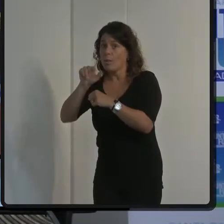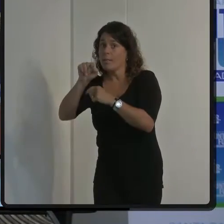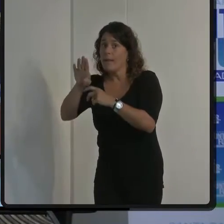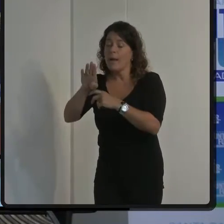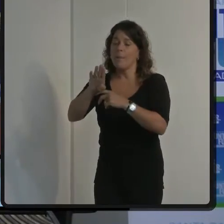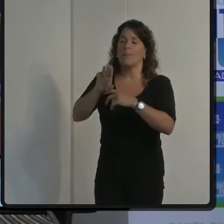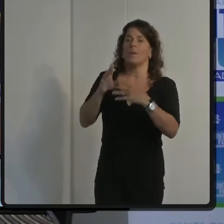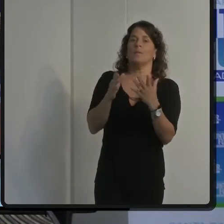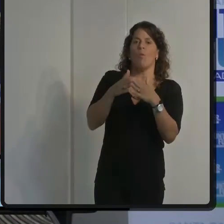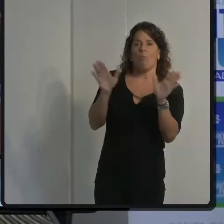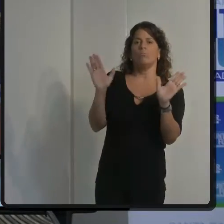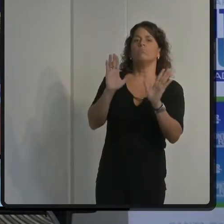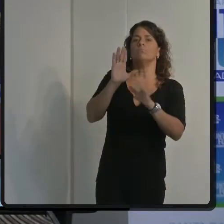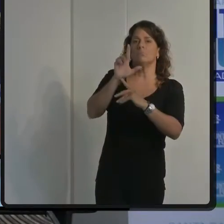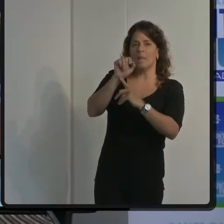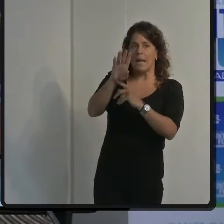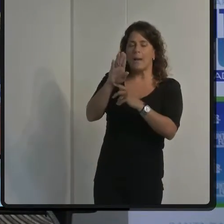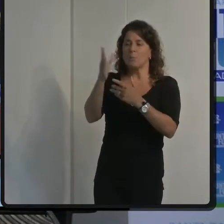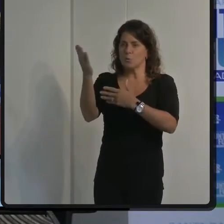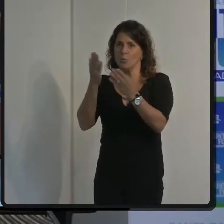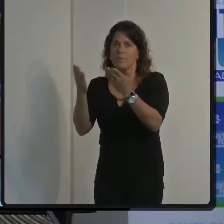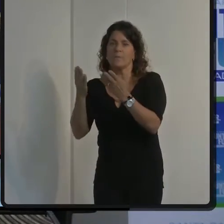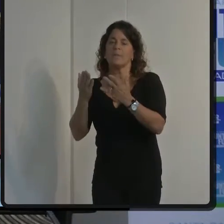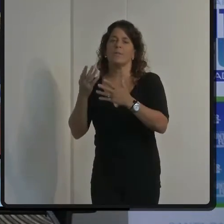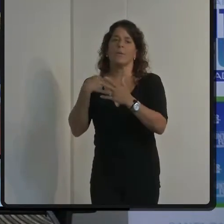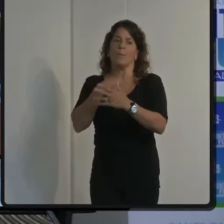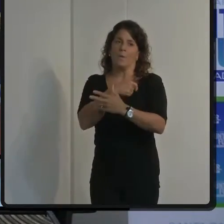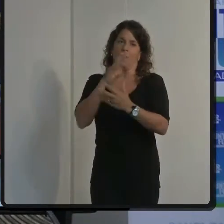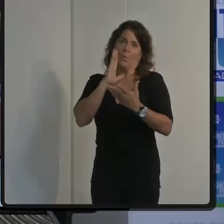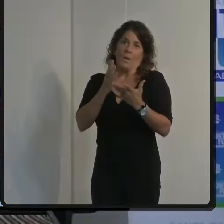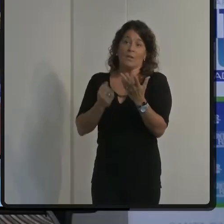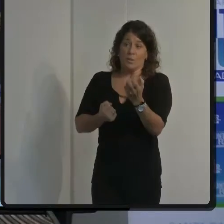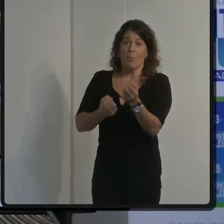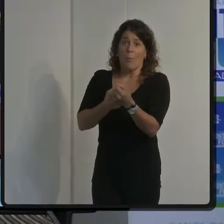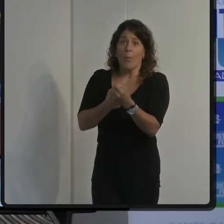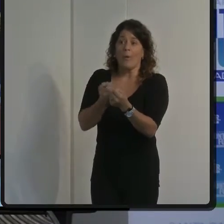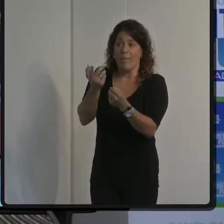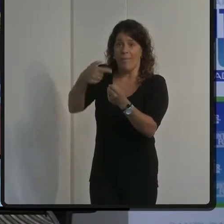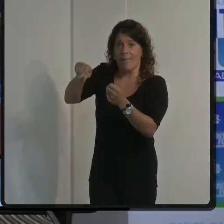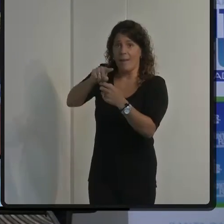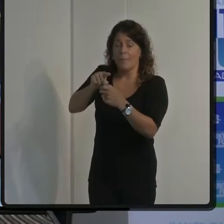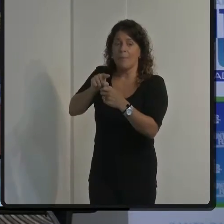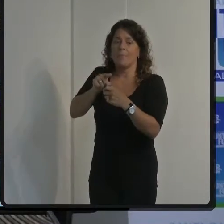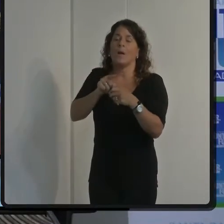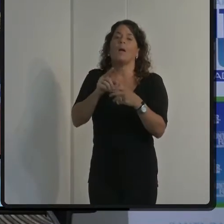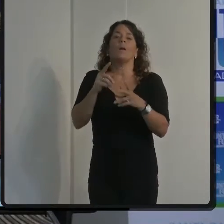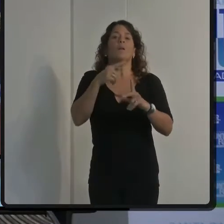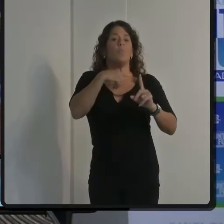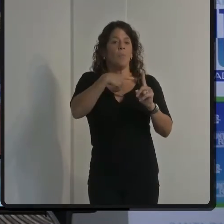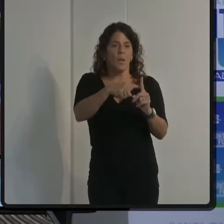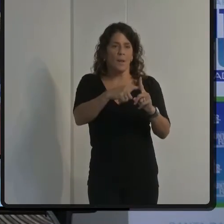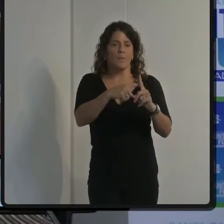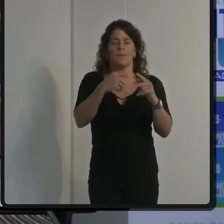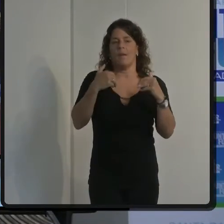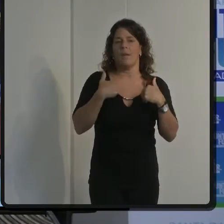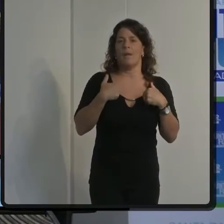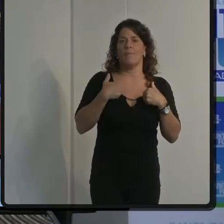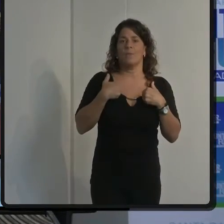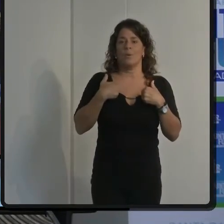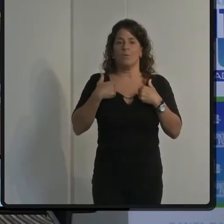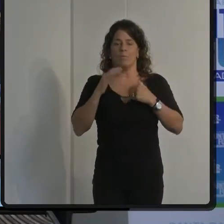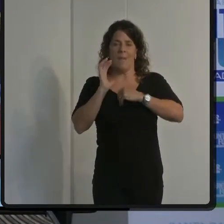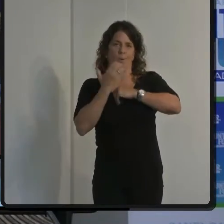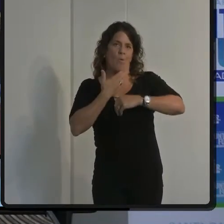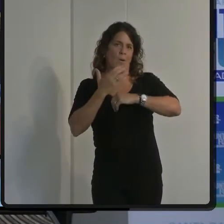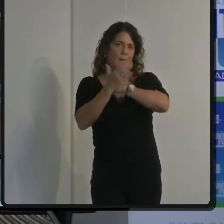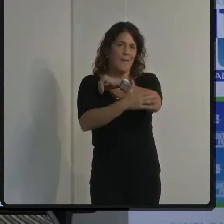labs, services where we are going to support. We also have our regional, our